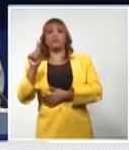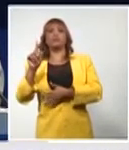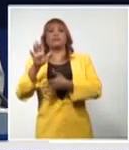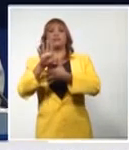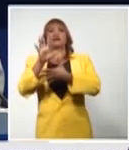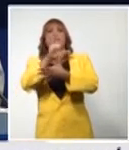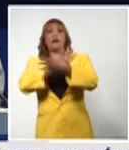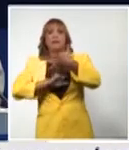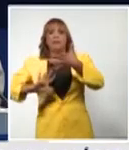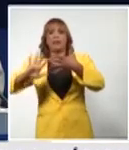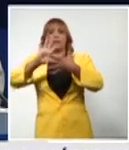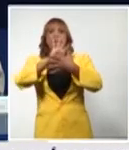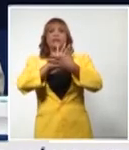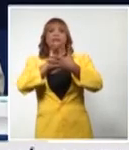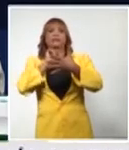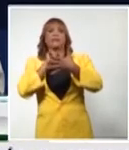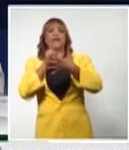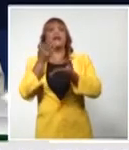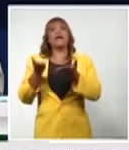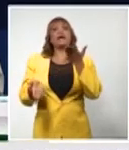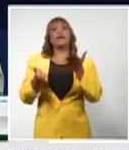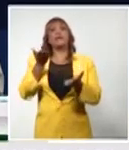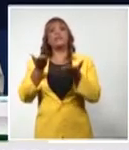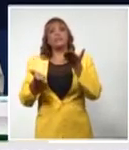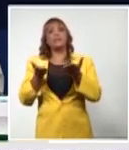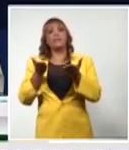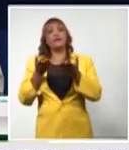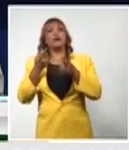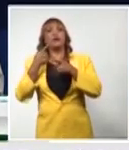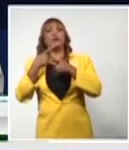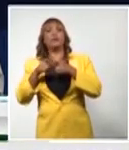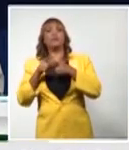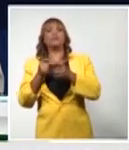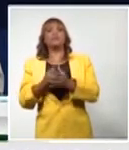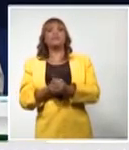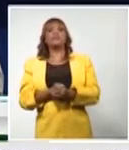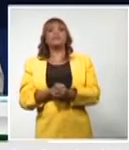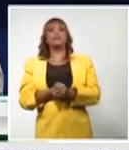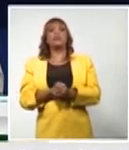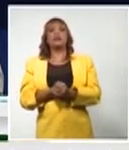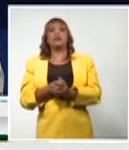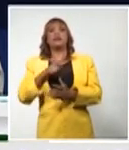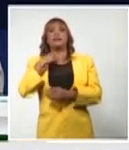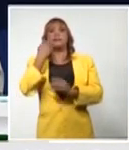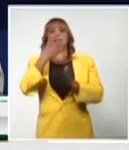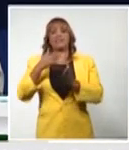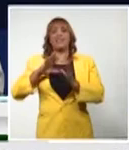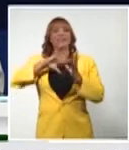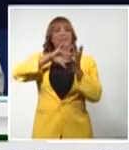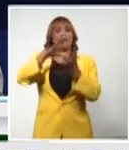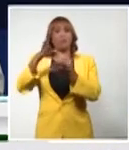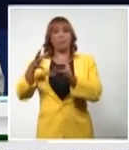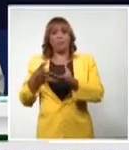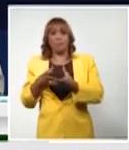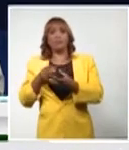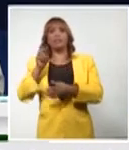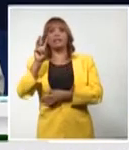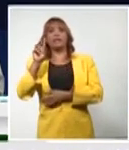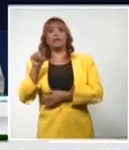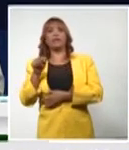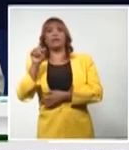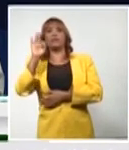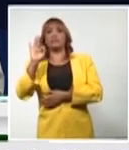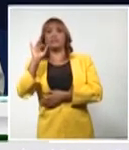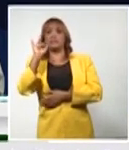of 3.87% places the island in 113th position after